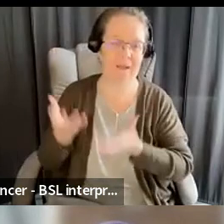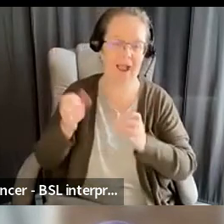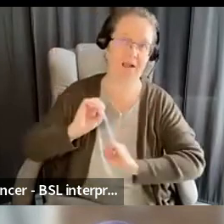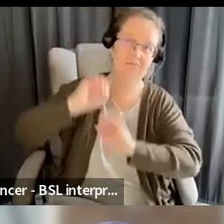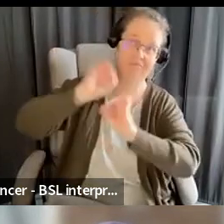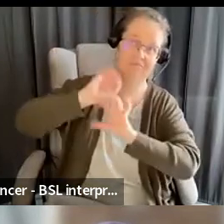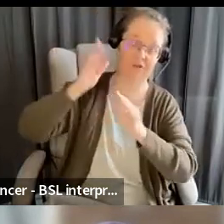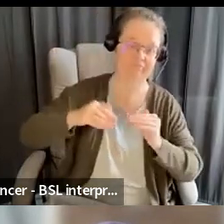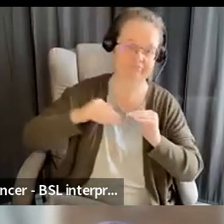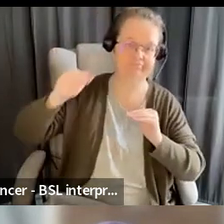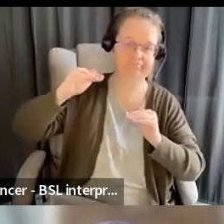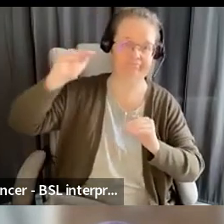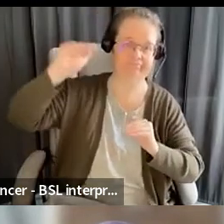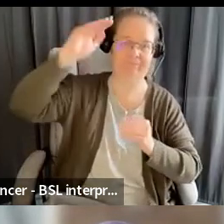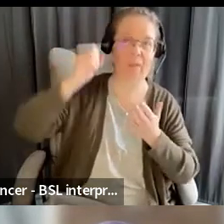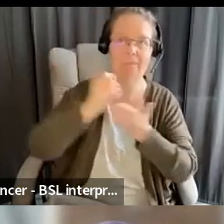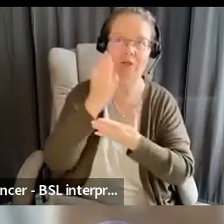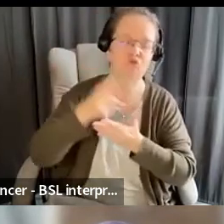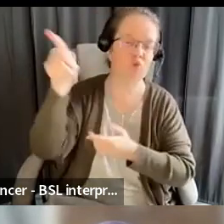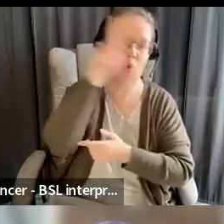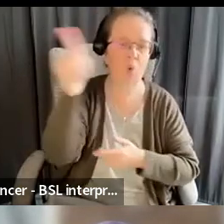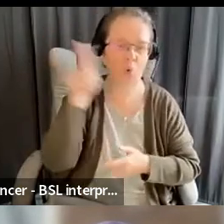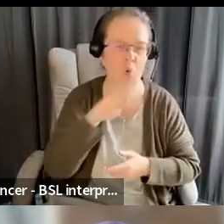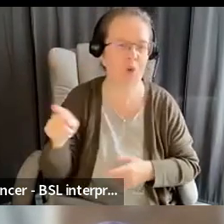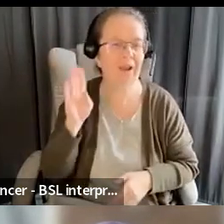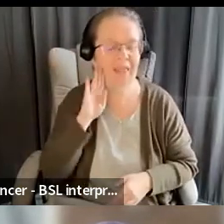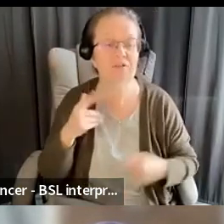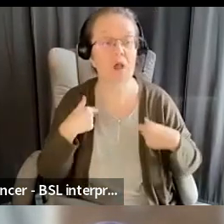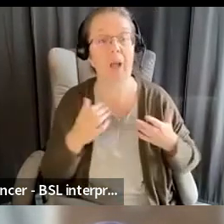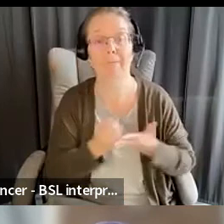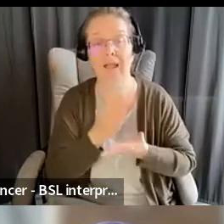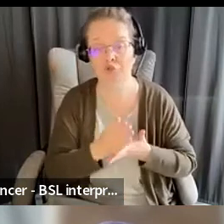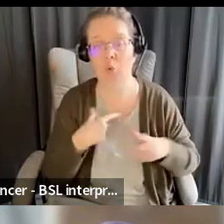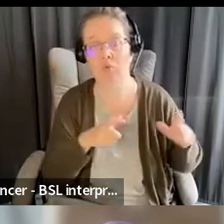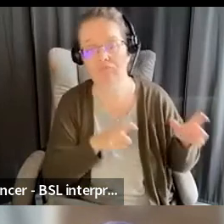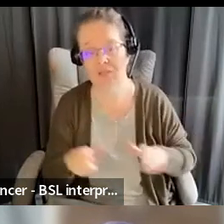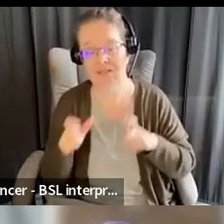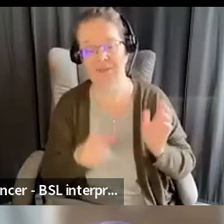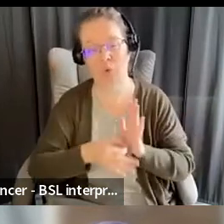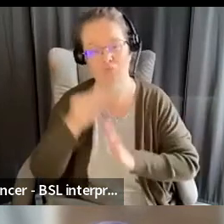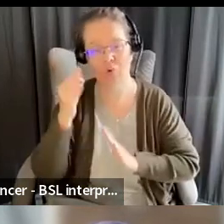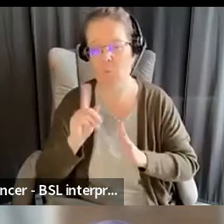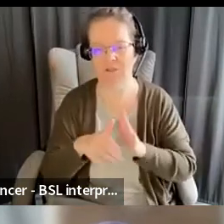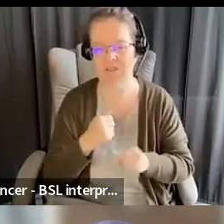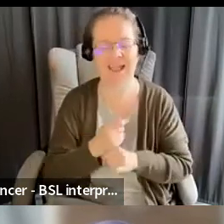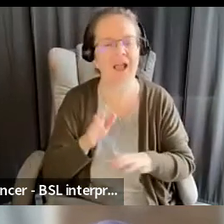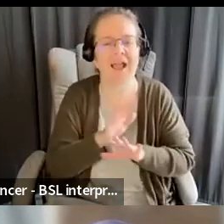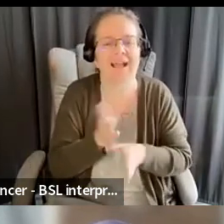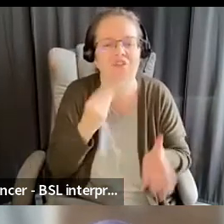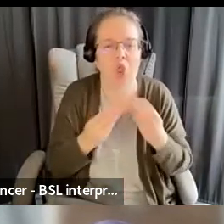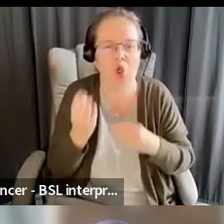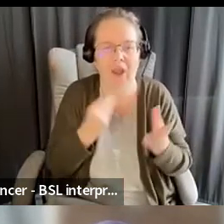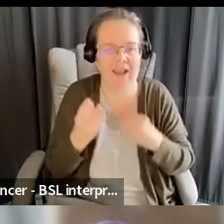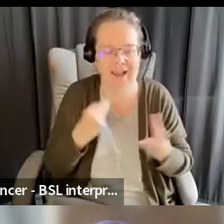the strategies to make sure that we're listening and making sure that we're continually improving what we're doing. It's a learning stage